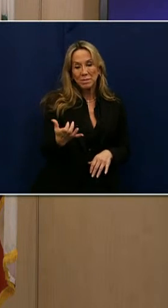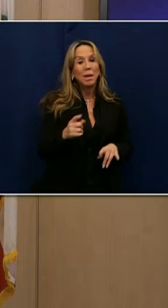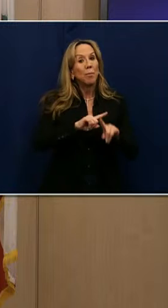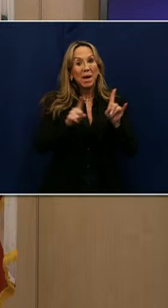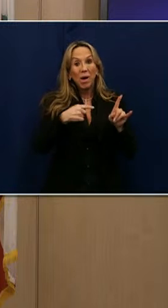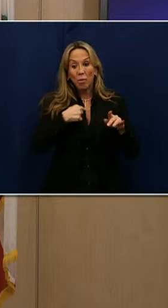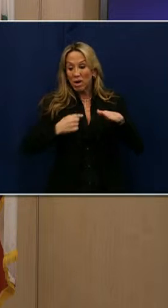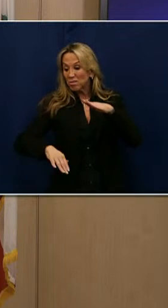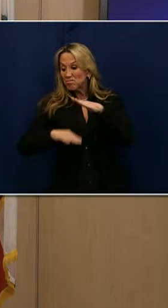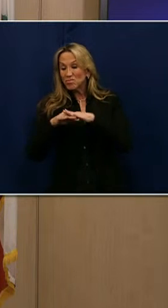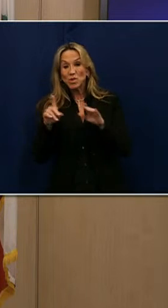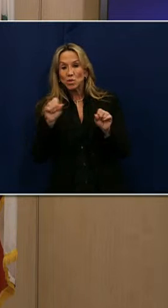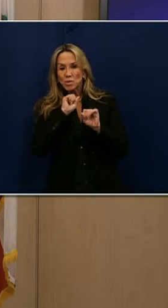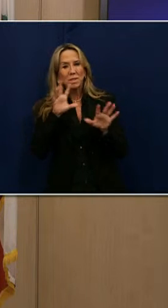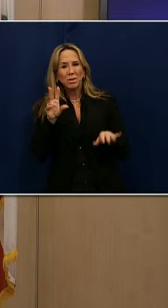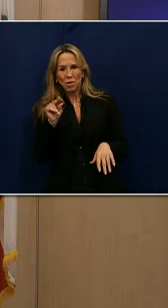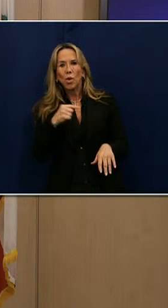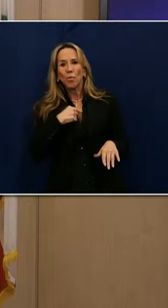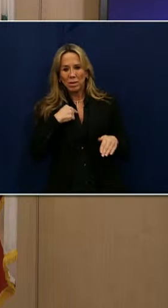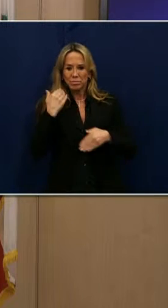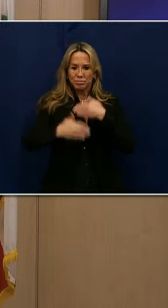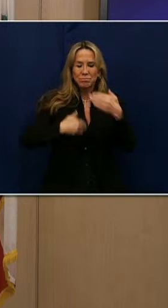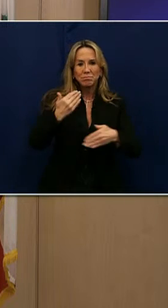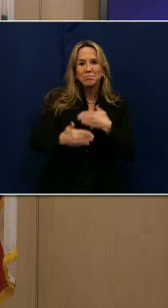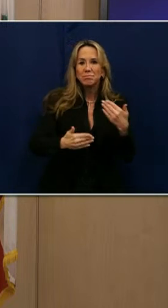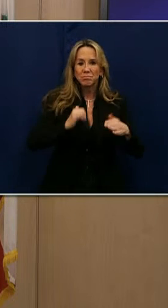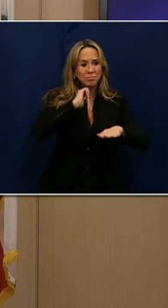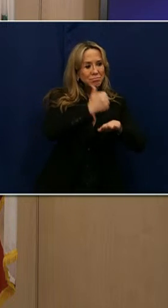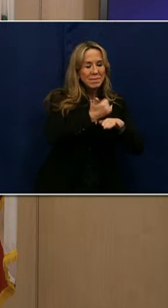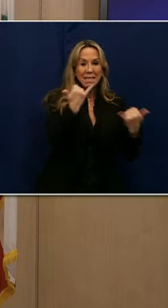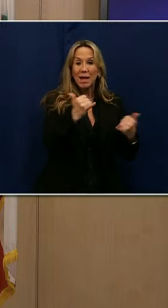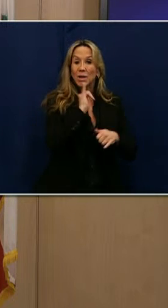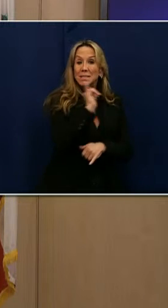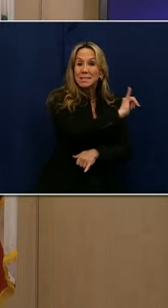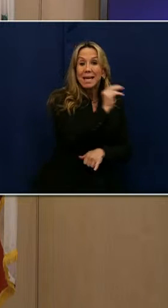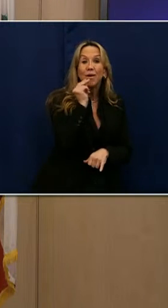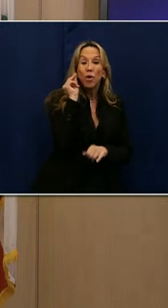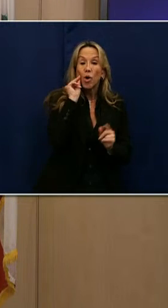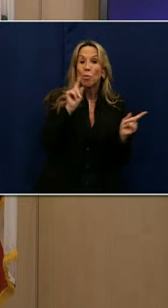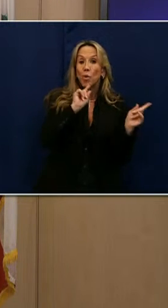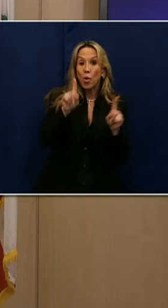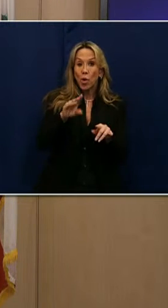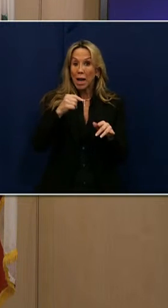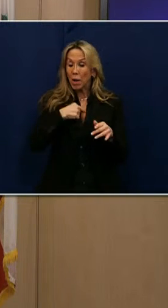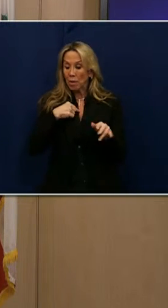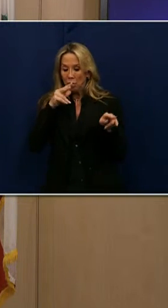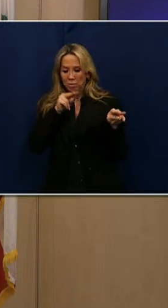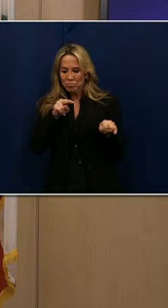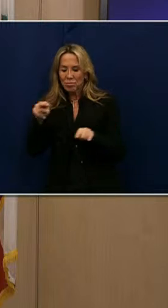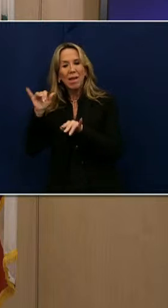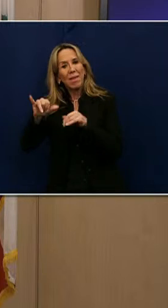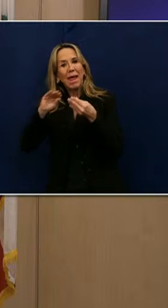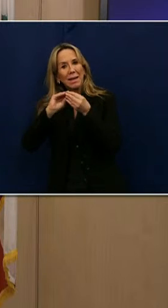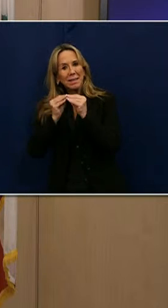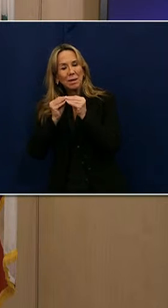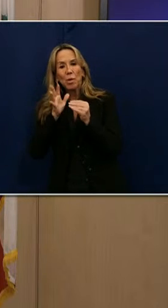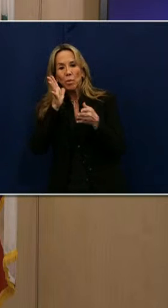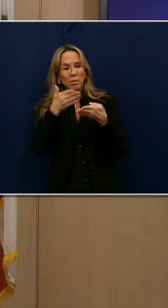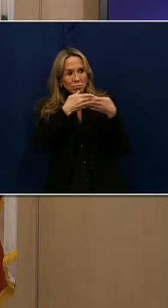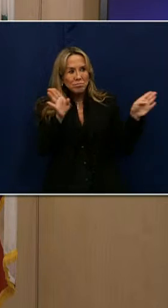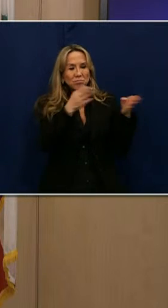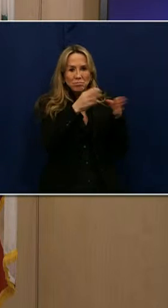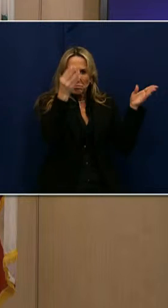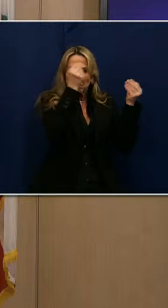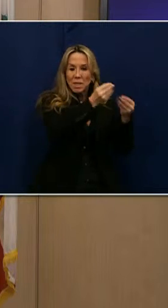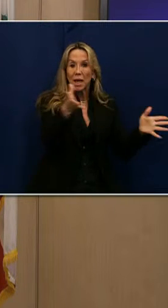so we will continue to monitor the statistics and report out to the public, to you, the media, and to let people